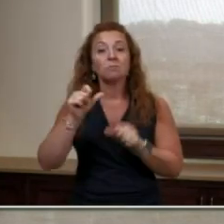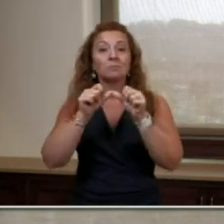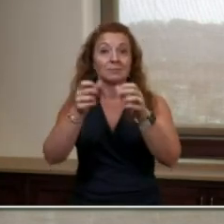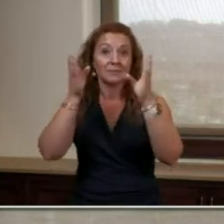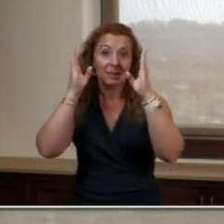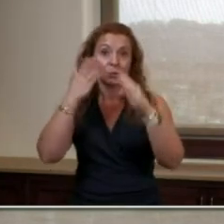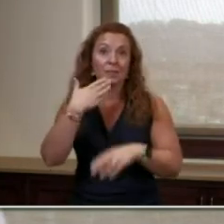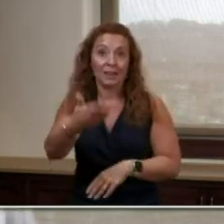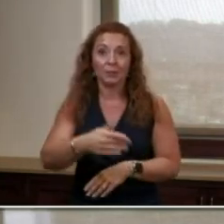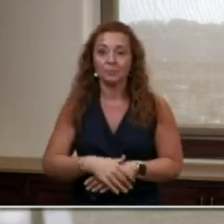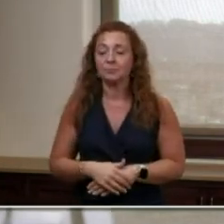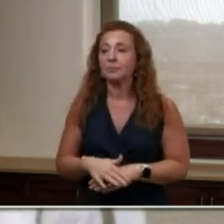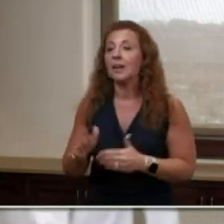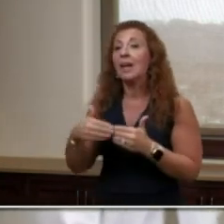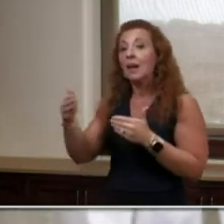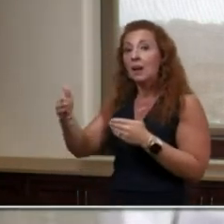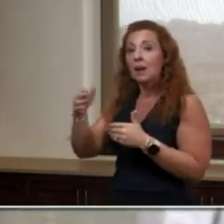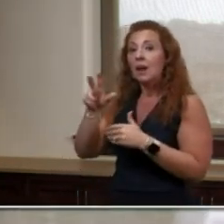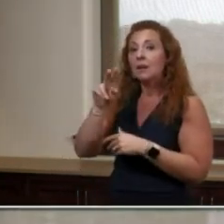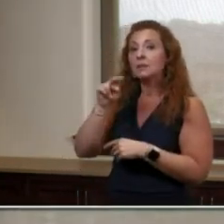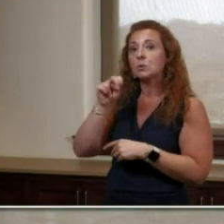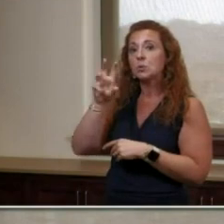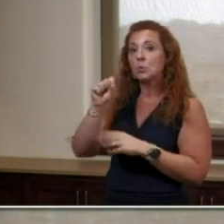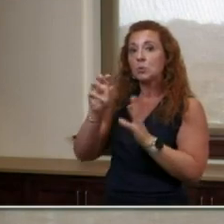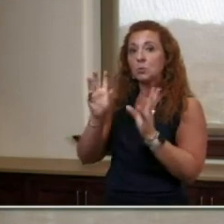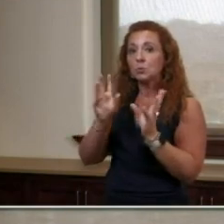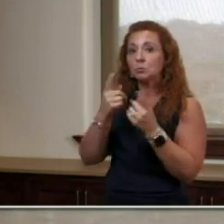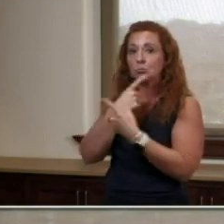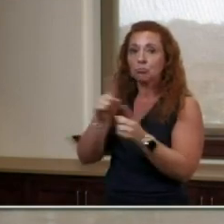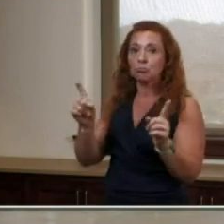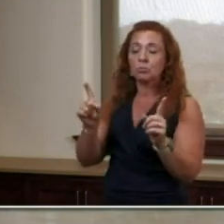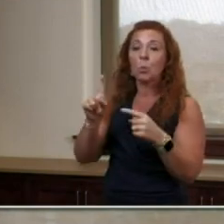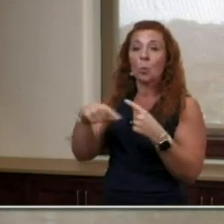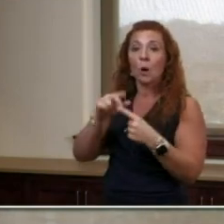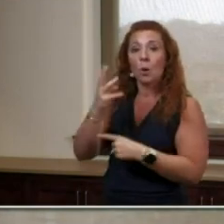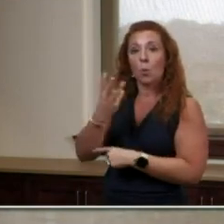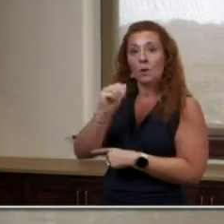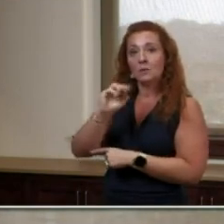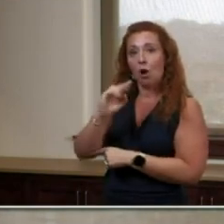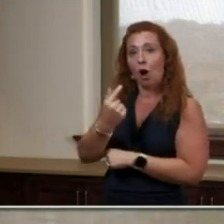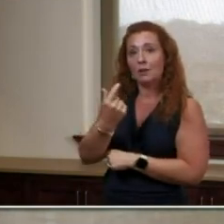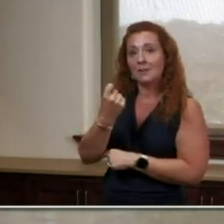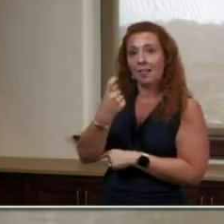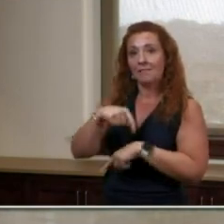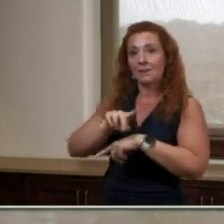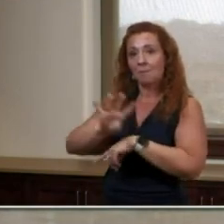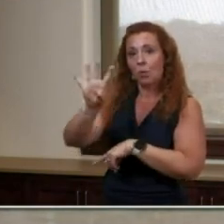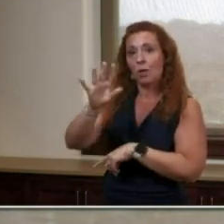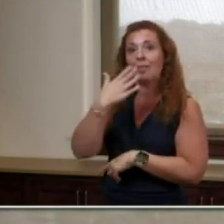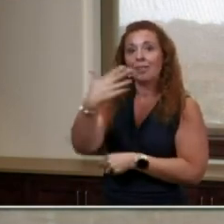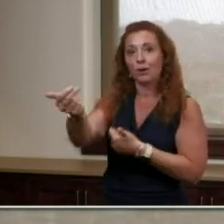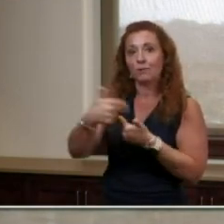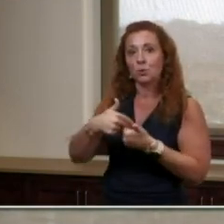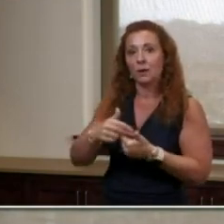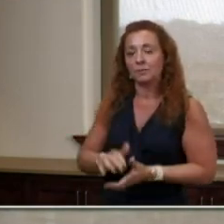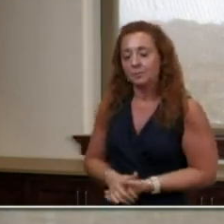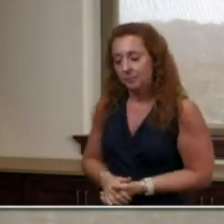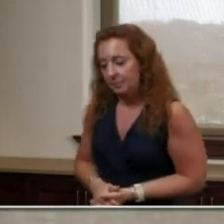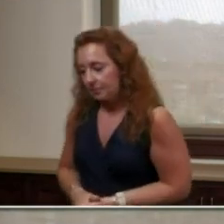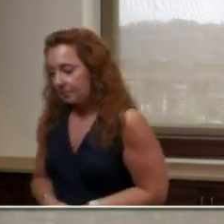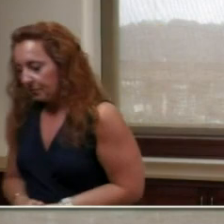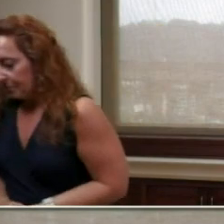tuned. Thank you. The next regularly scheduled briefing is Wednesday, August 11th at 4 p.m. Thank you for joining us.